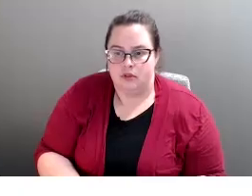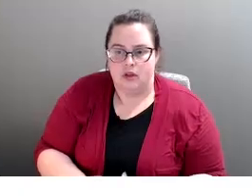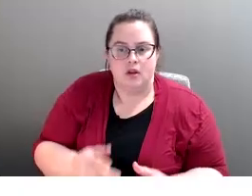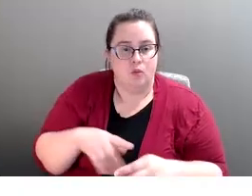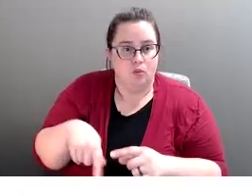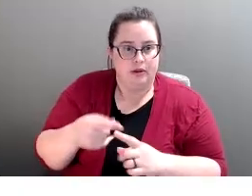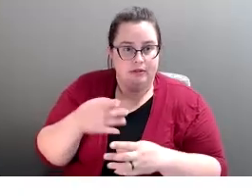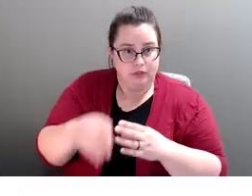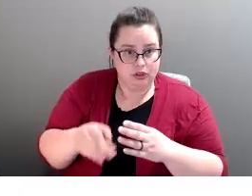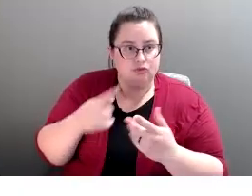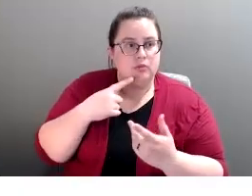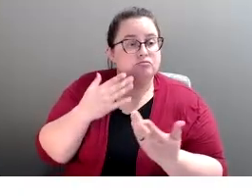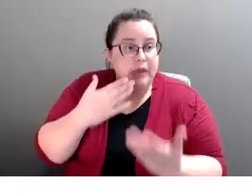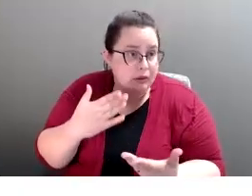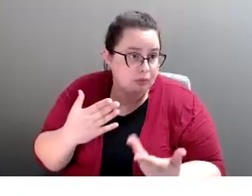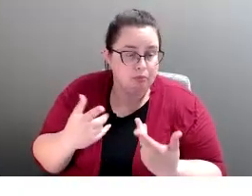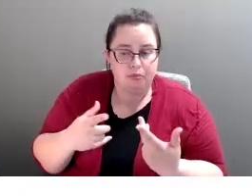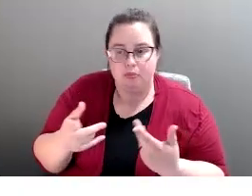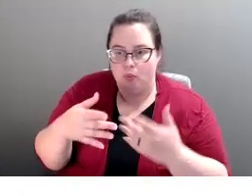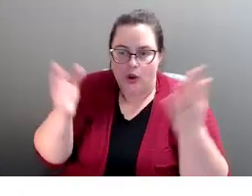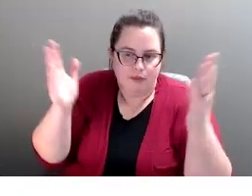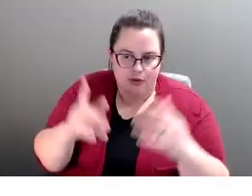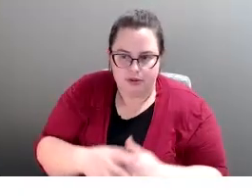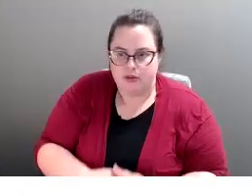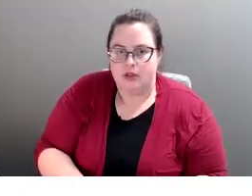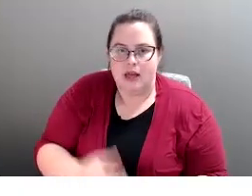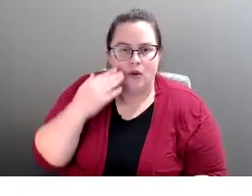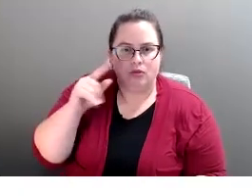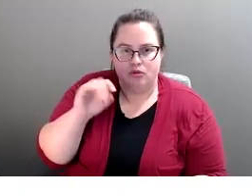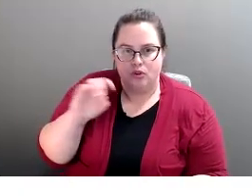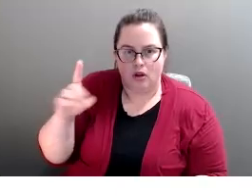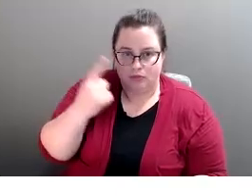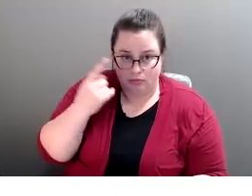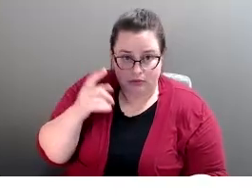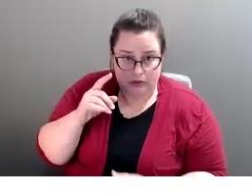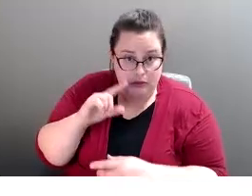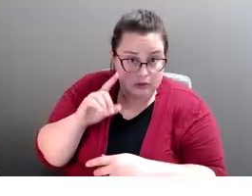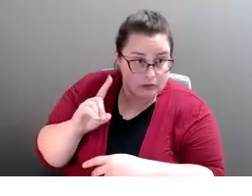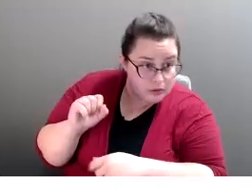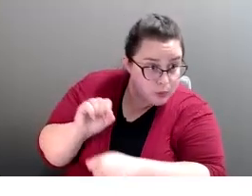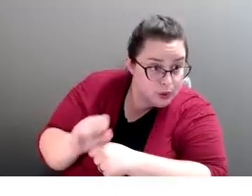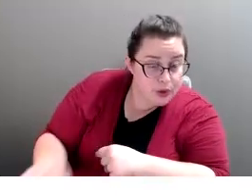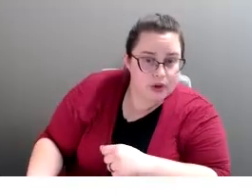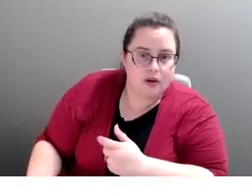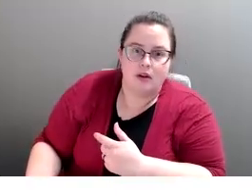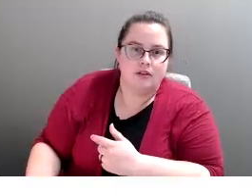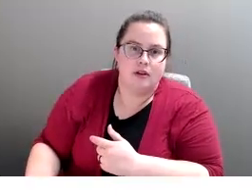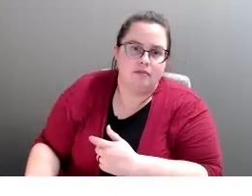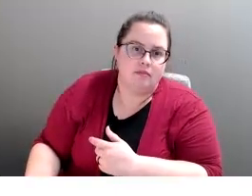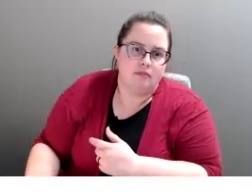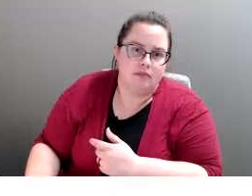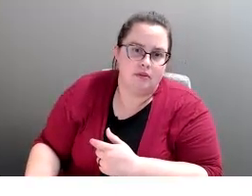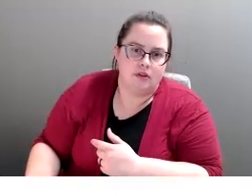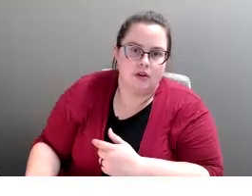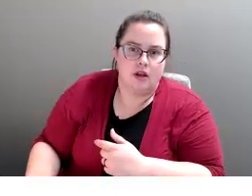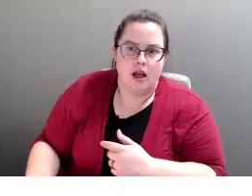for now. And so I know Todd saying, does it work and all these other things. I didn't have time to finish the UI for this, but it